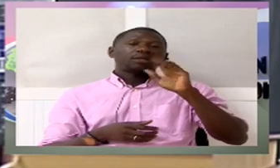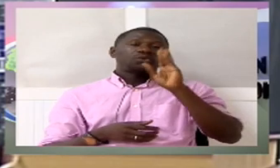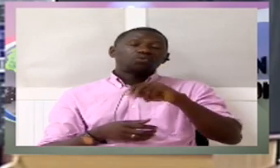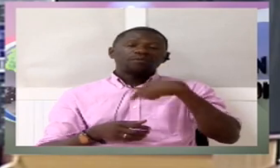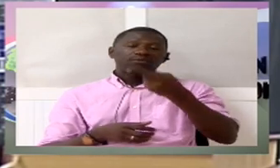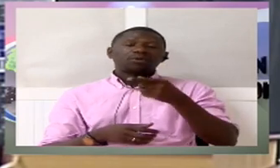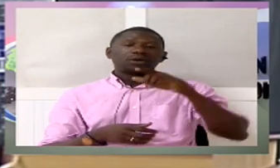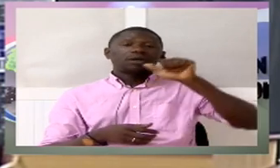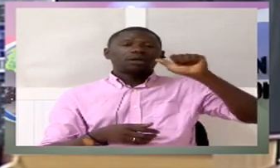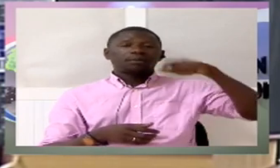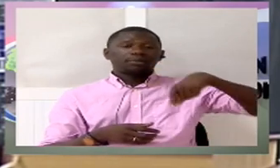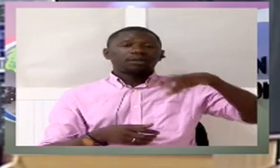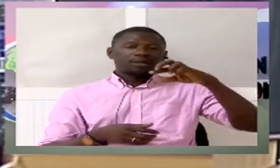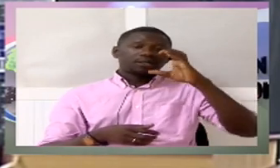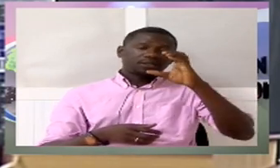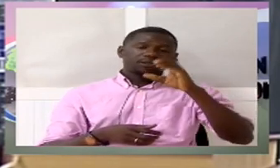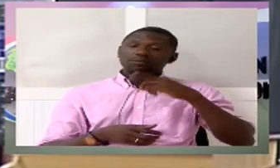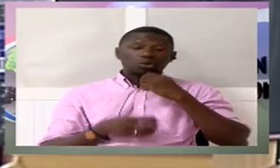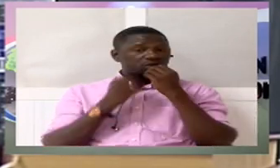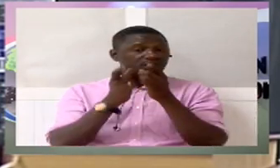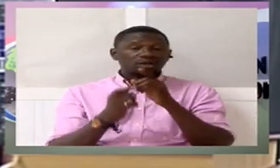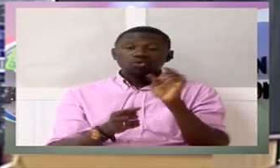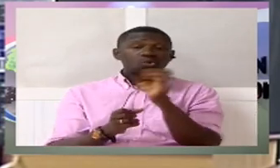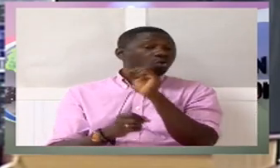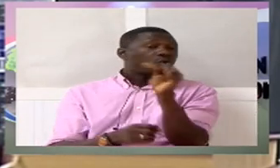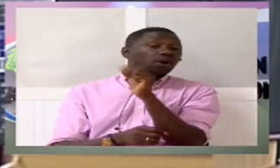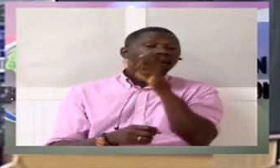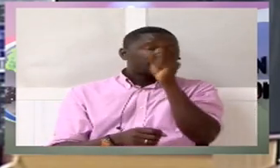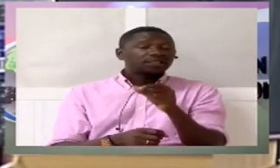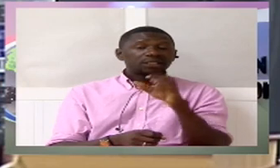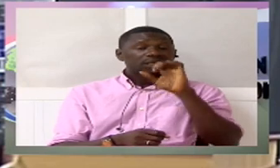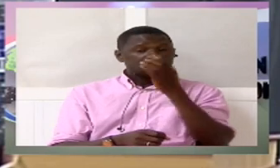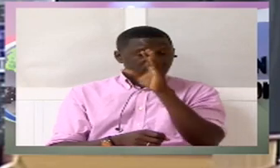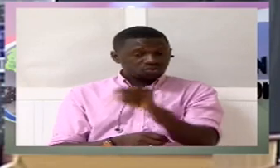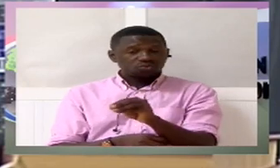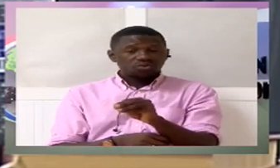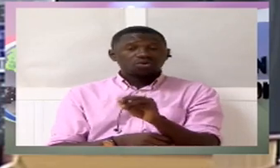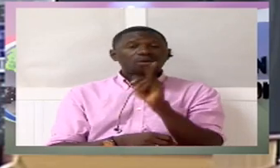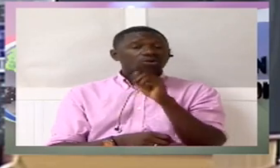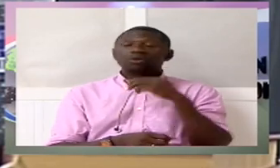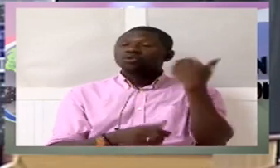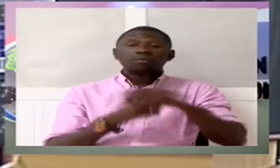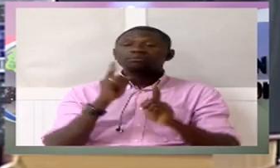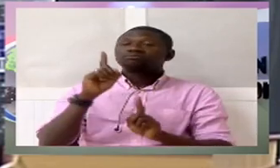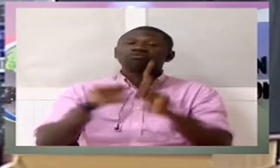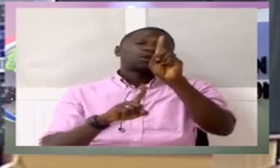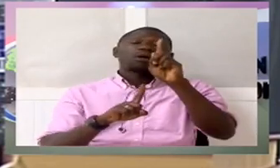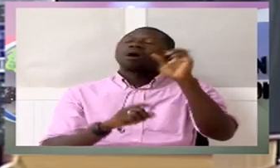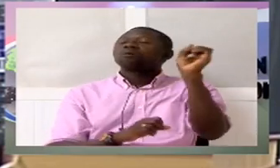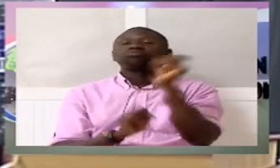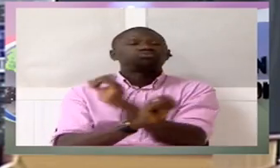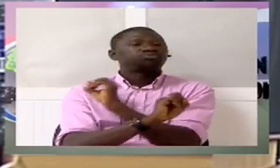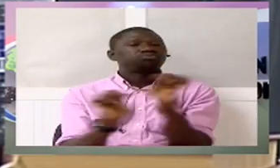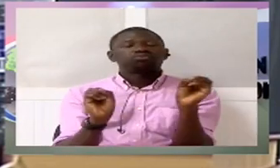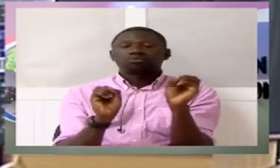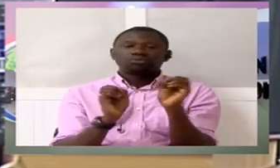APRC. I am not saying that no one else would ever do such a thing. But no one is